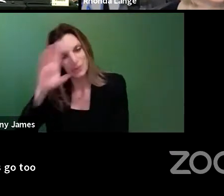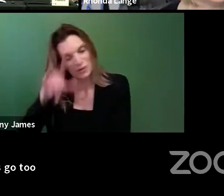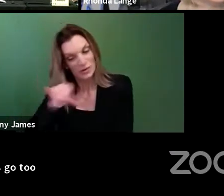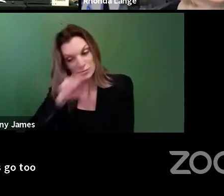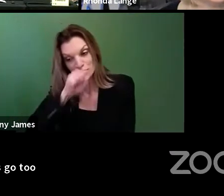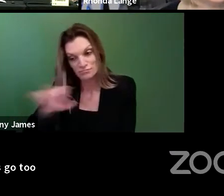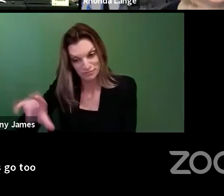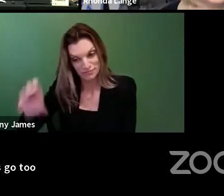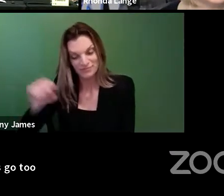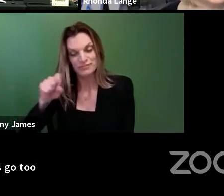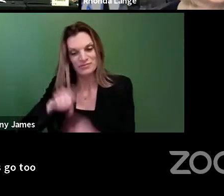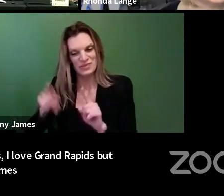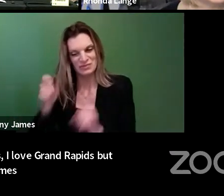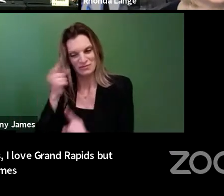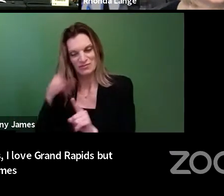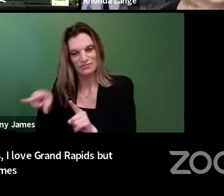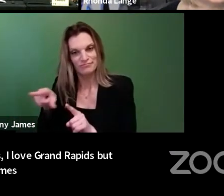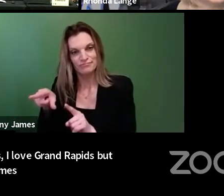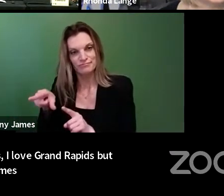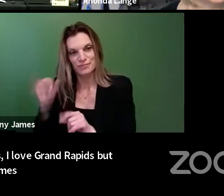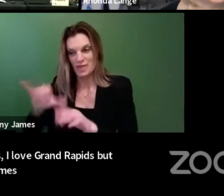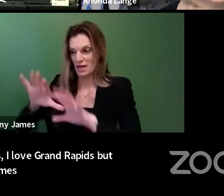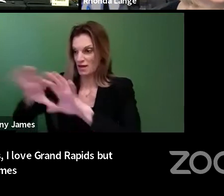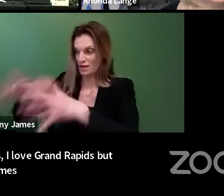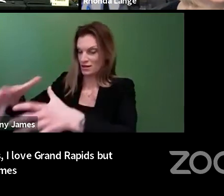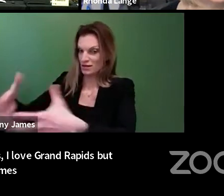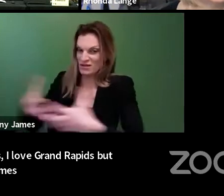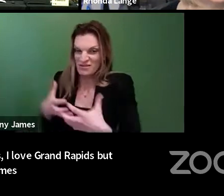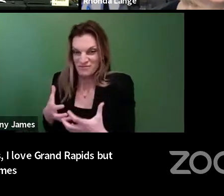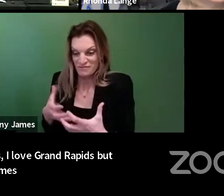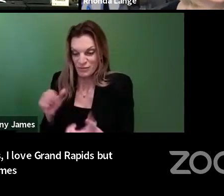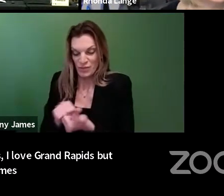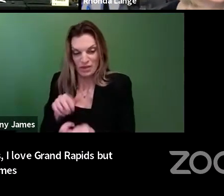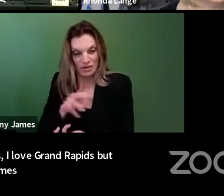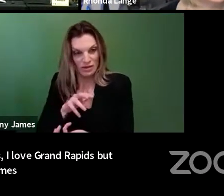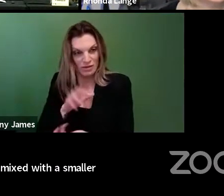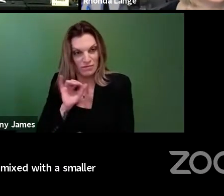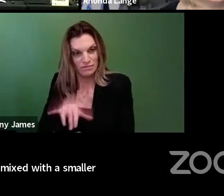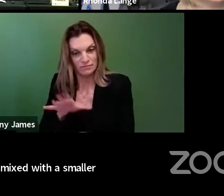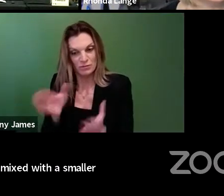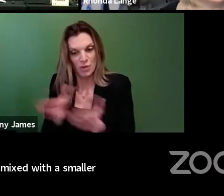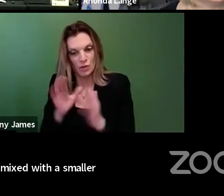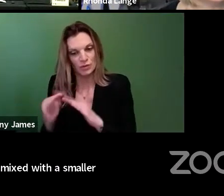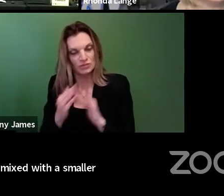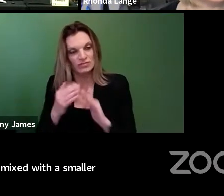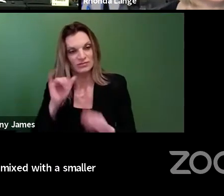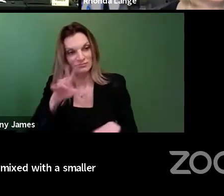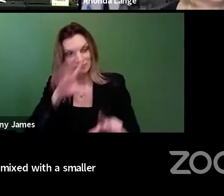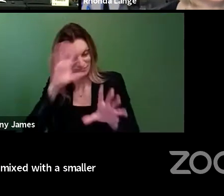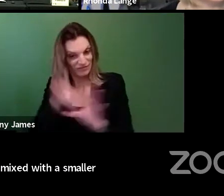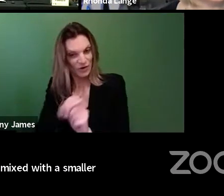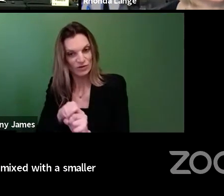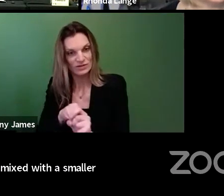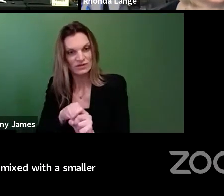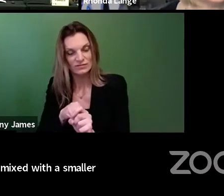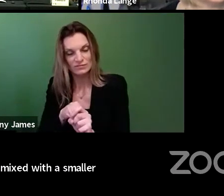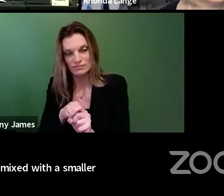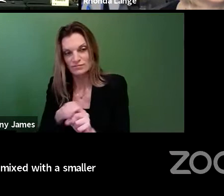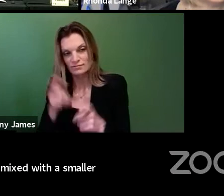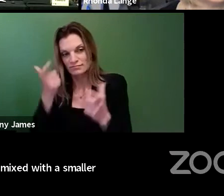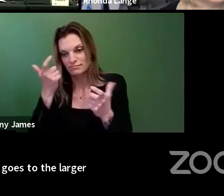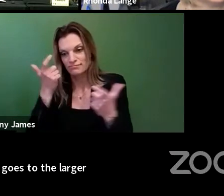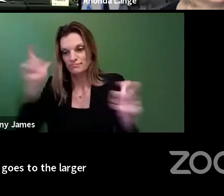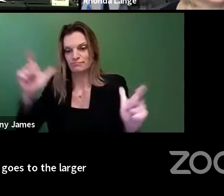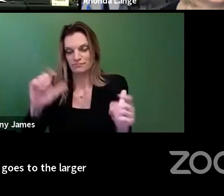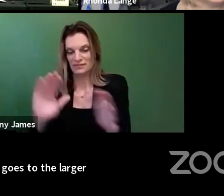you get a very large area mixed with a smaller community, a lot of the focus goes to the larger city than it does to